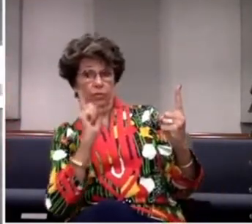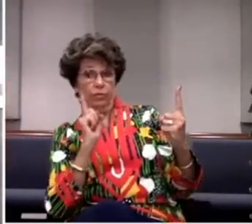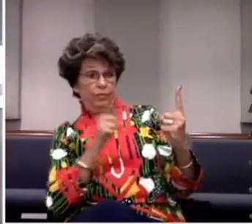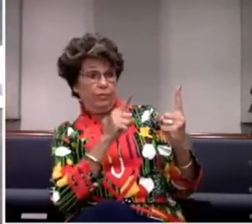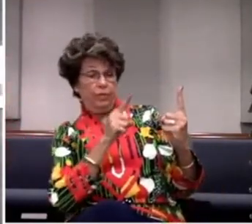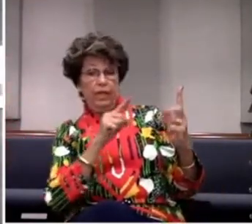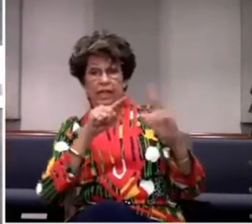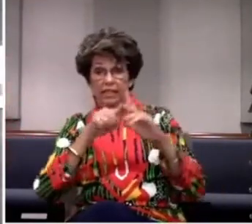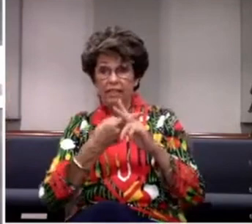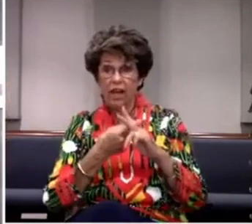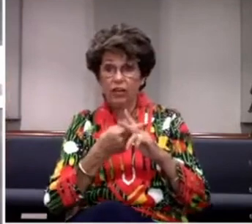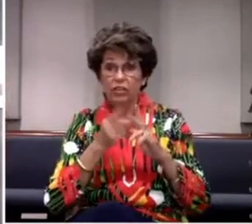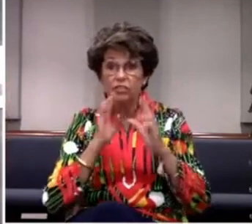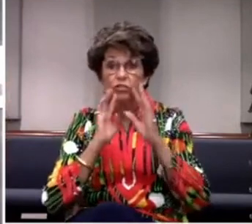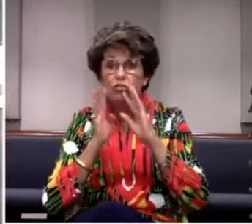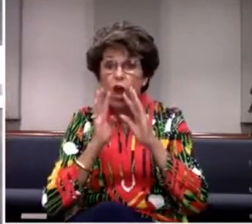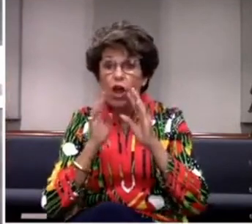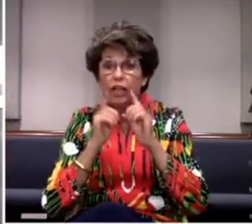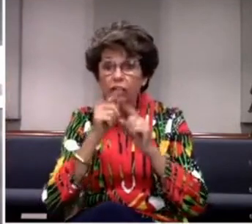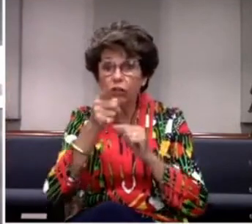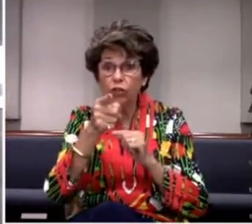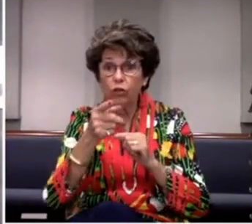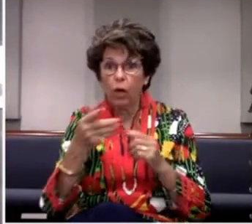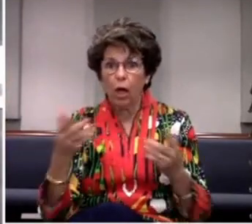blows my mind.